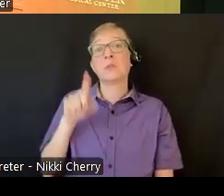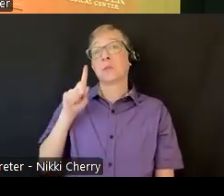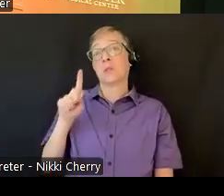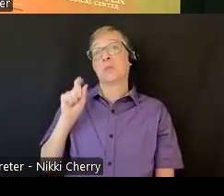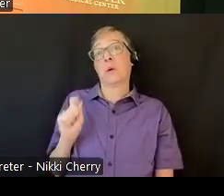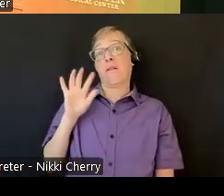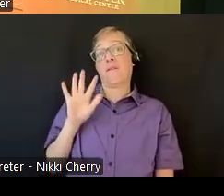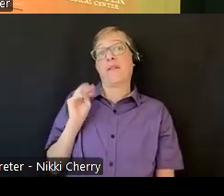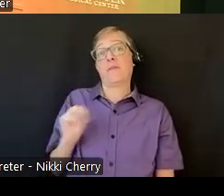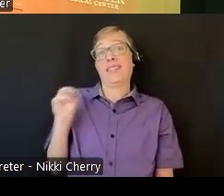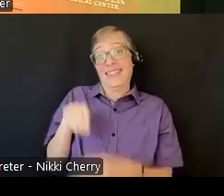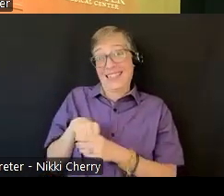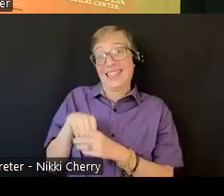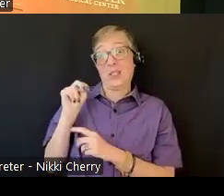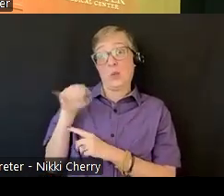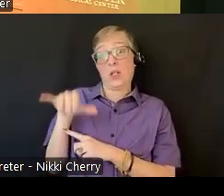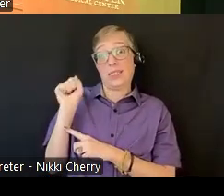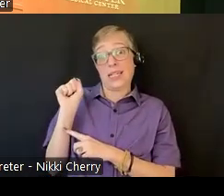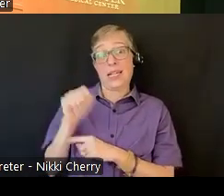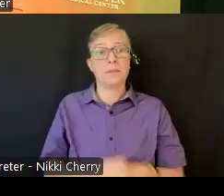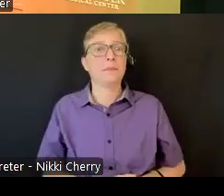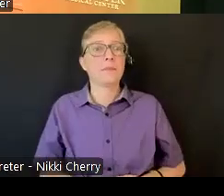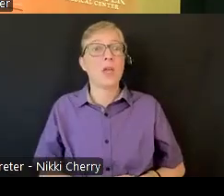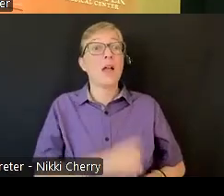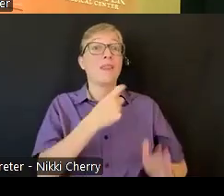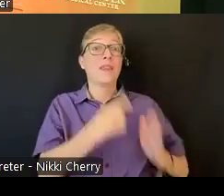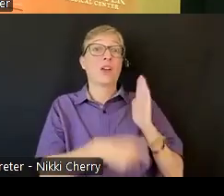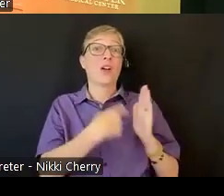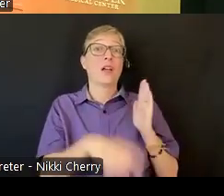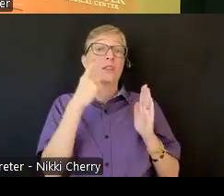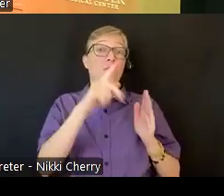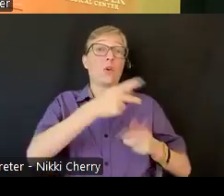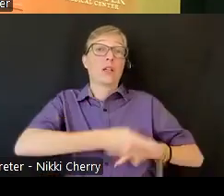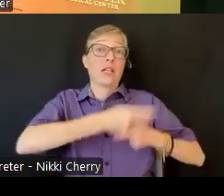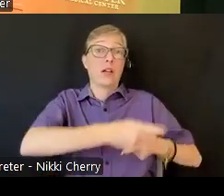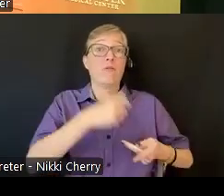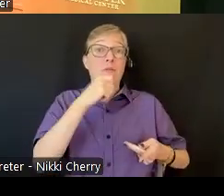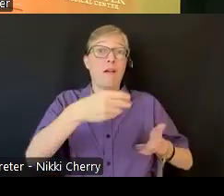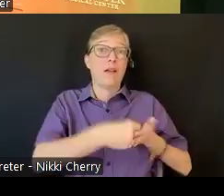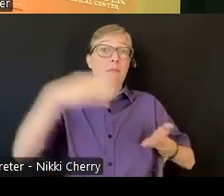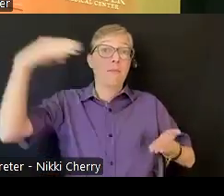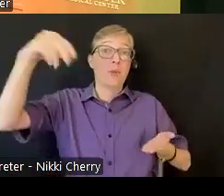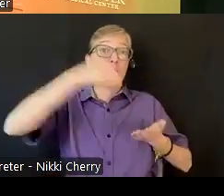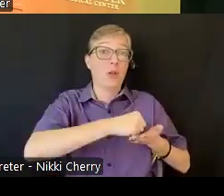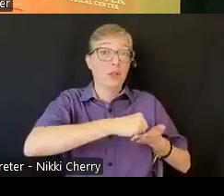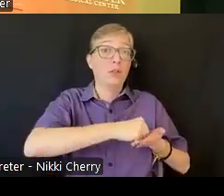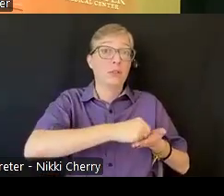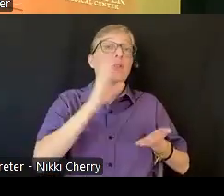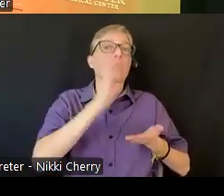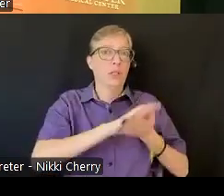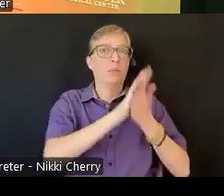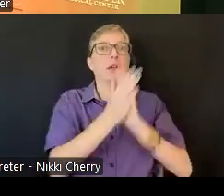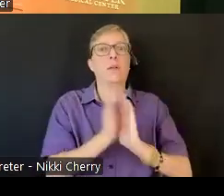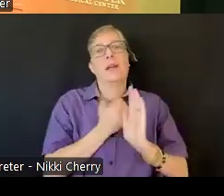of unreimbursed care that's expected is probably will be shifting to the hospital. We